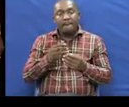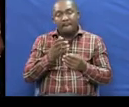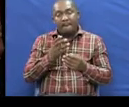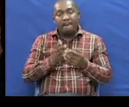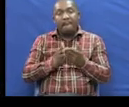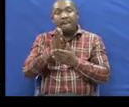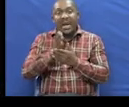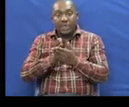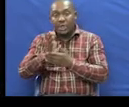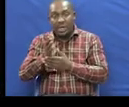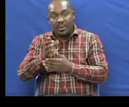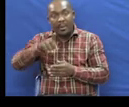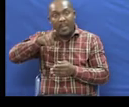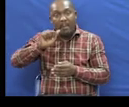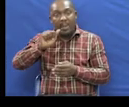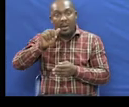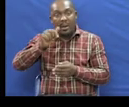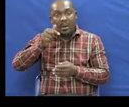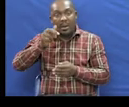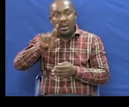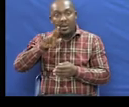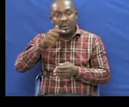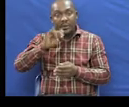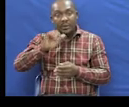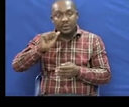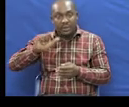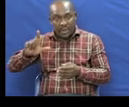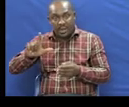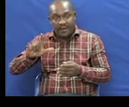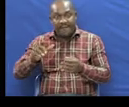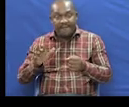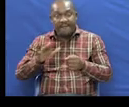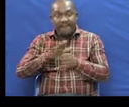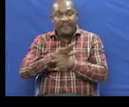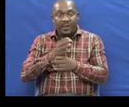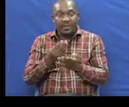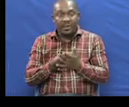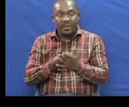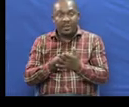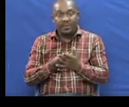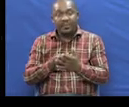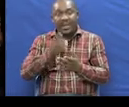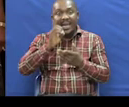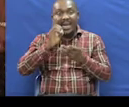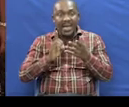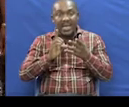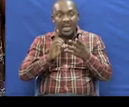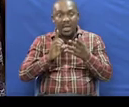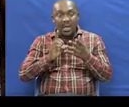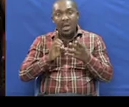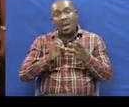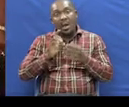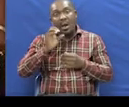orbital. That means the d orbital must be incomplete. And I said that the d orbital